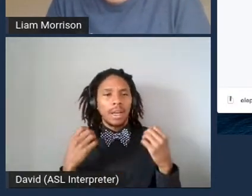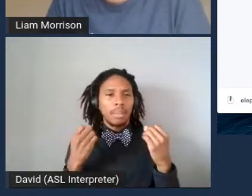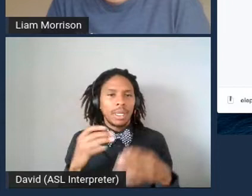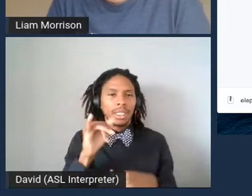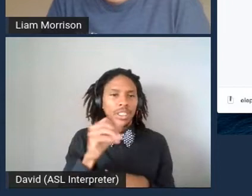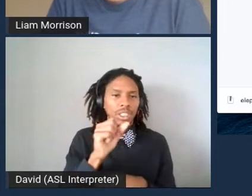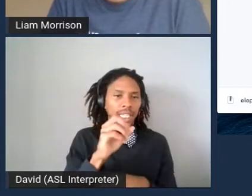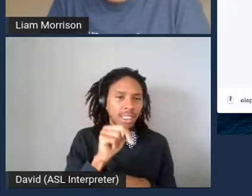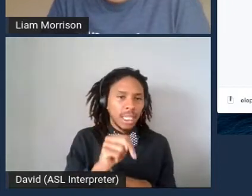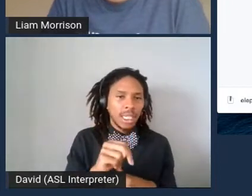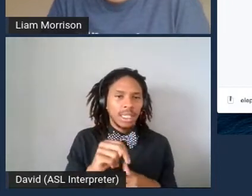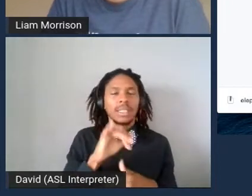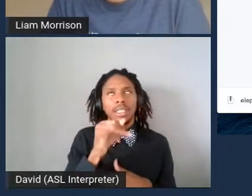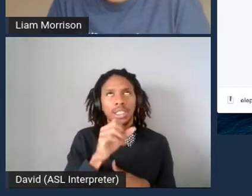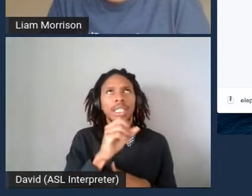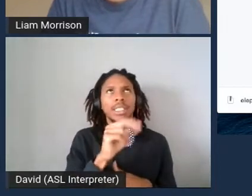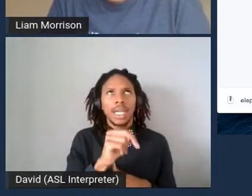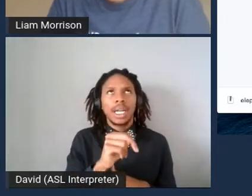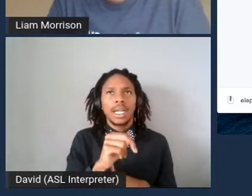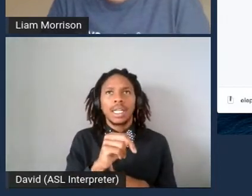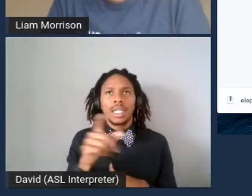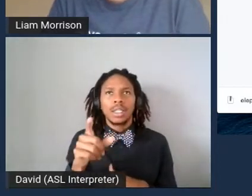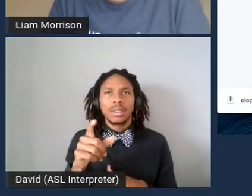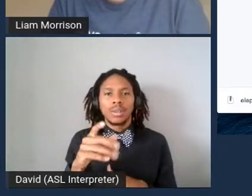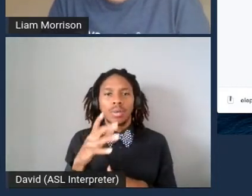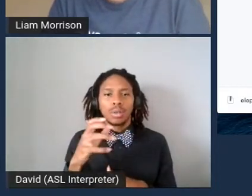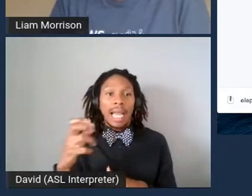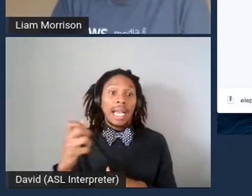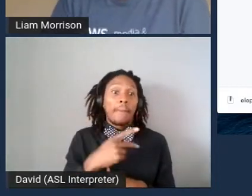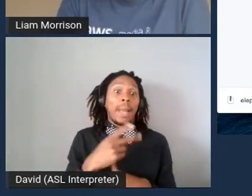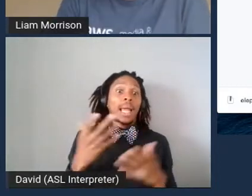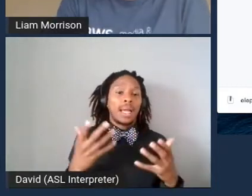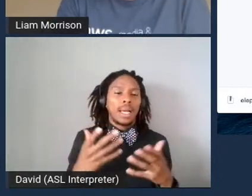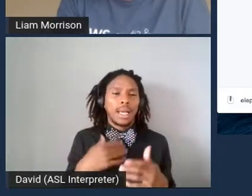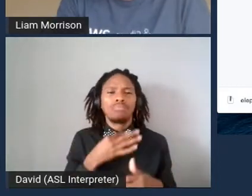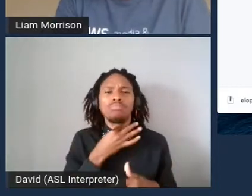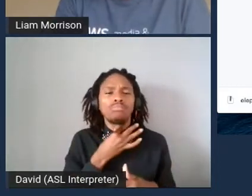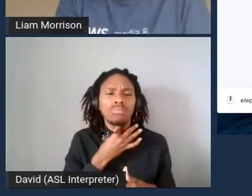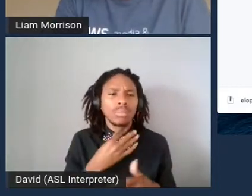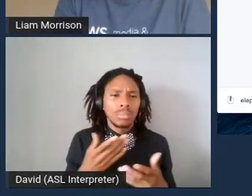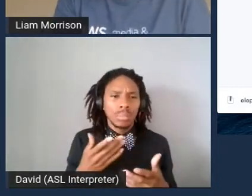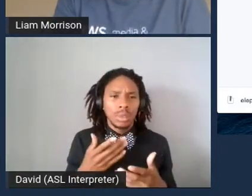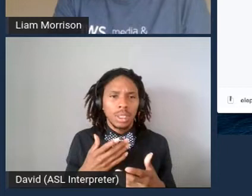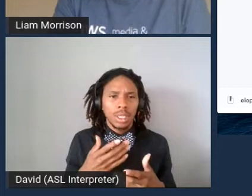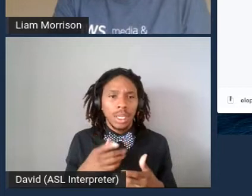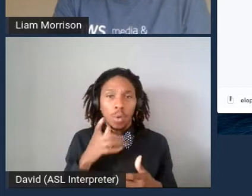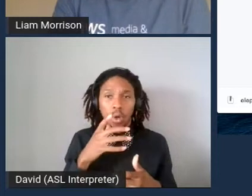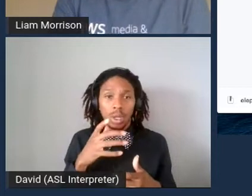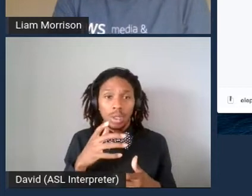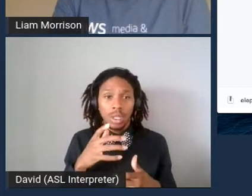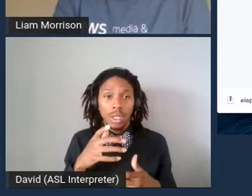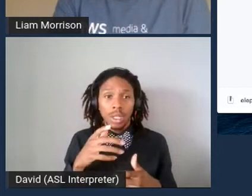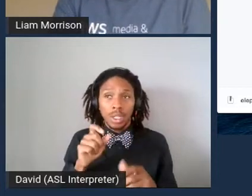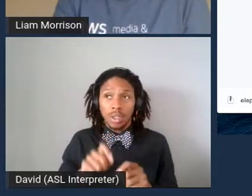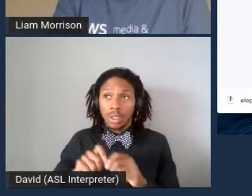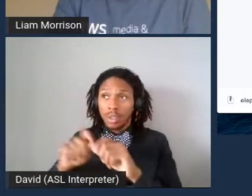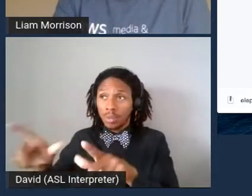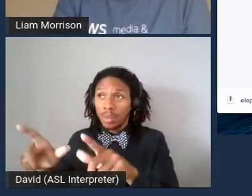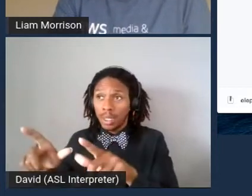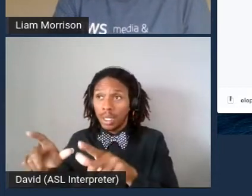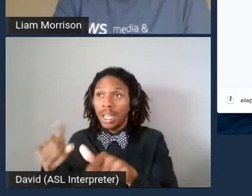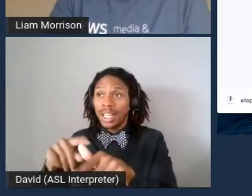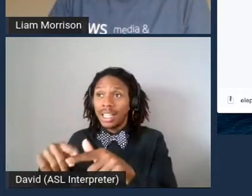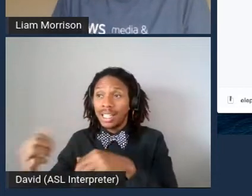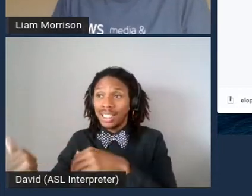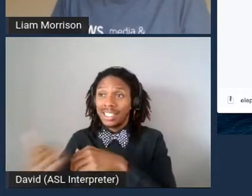JSON or JSON that would come back. I'm just curious, would it return everything that's just detected, or is there some type of way